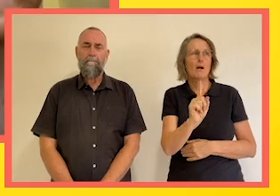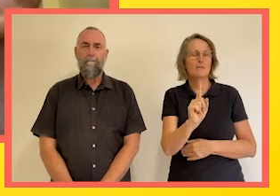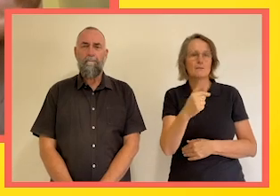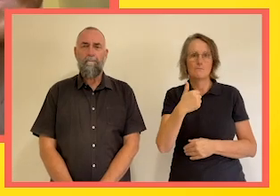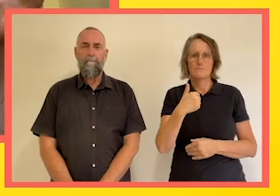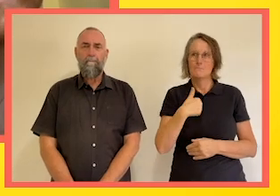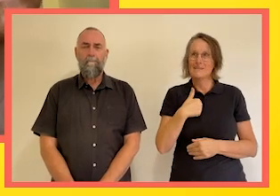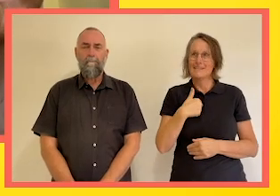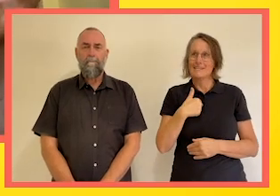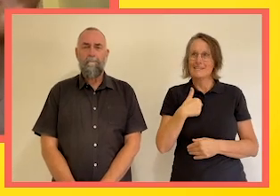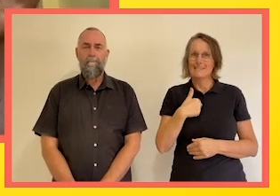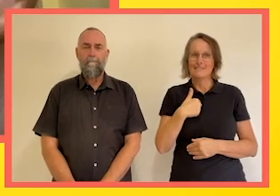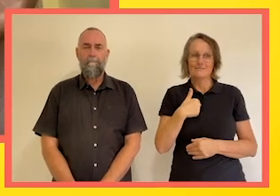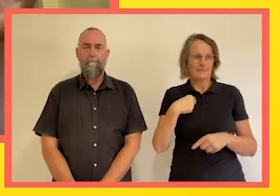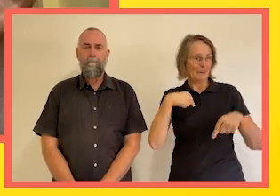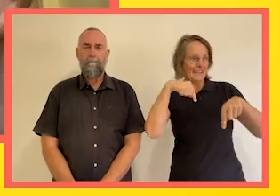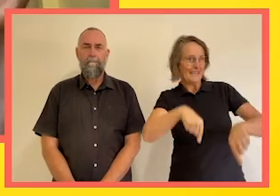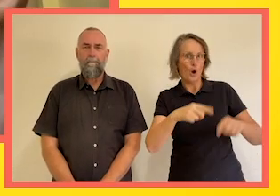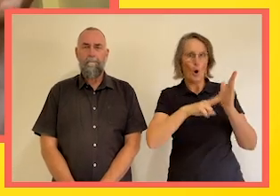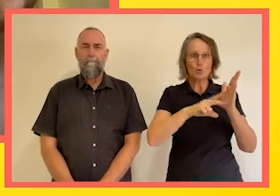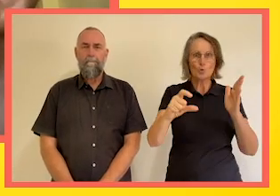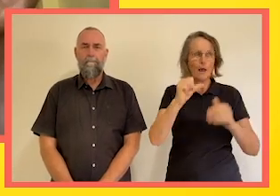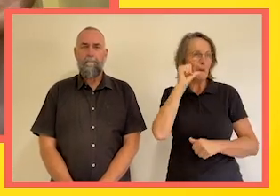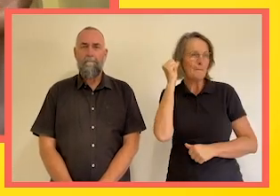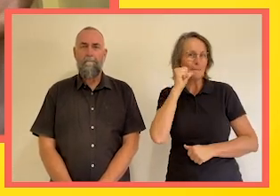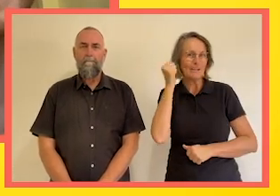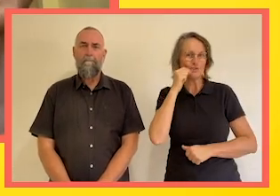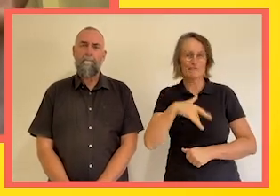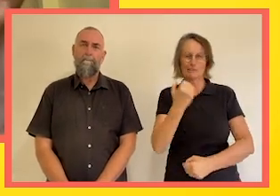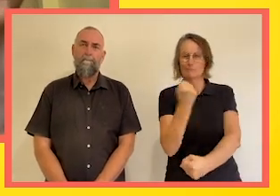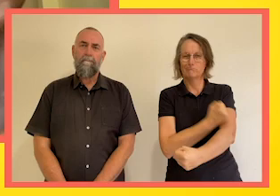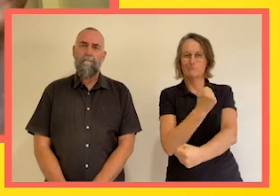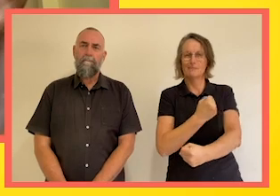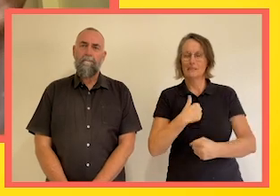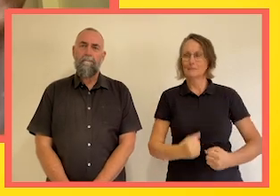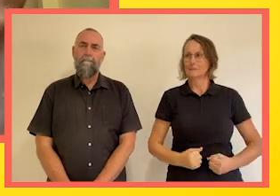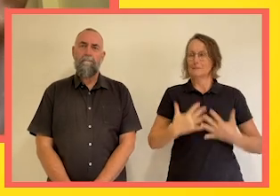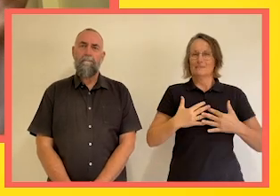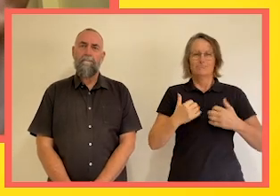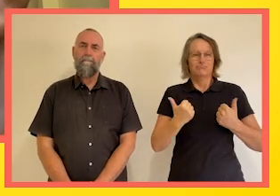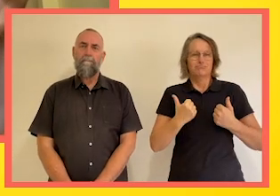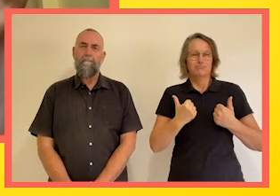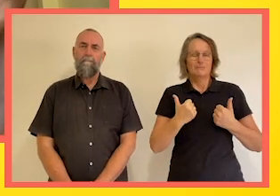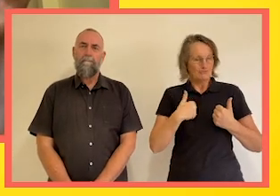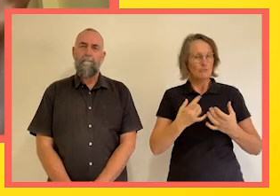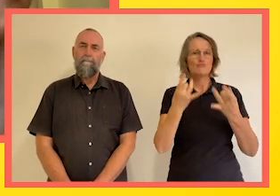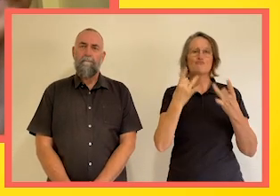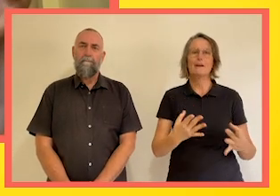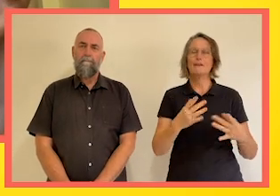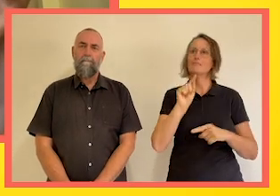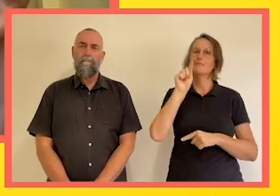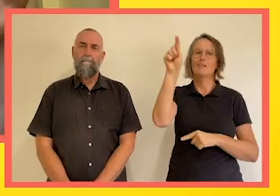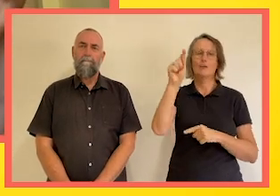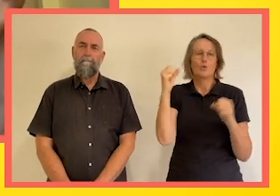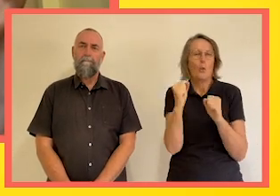I guess I get such a strong fix of being here at the beach in Newcastle for the months that I'm here, and then I feel ready